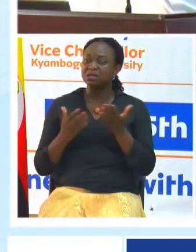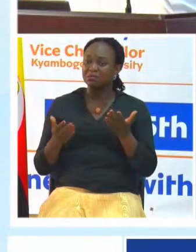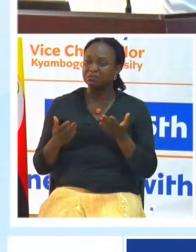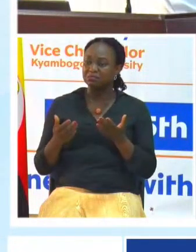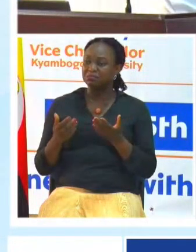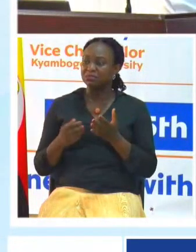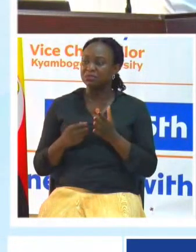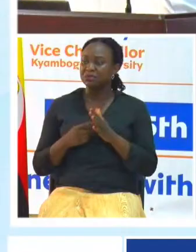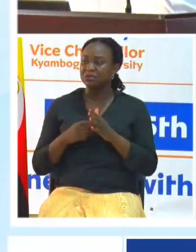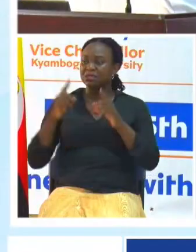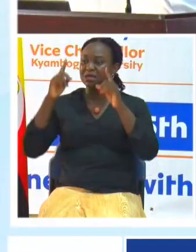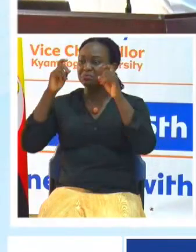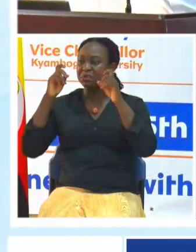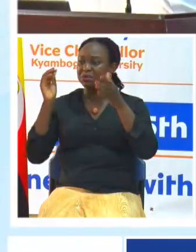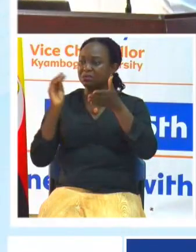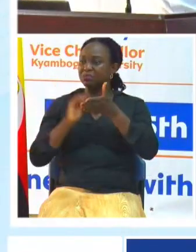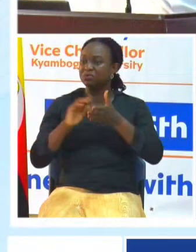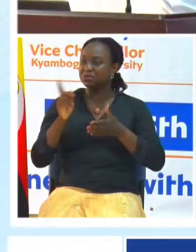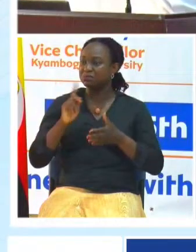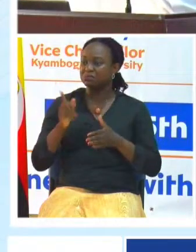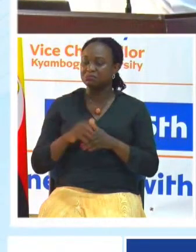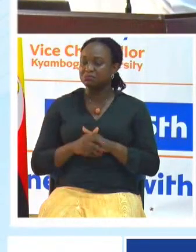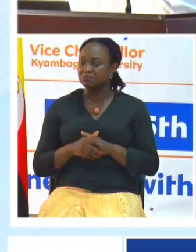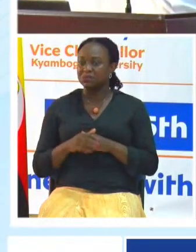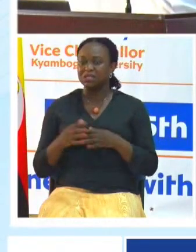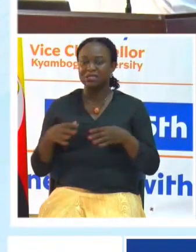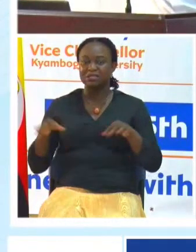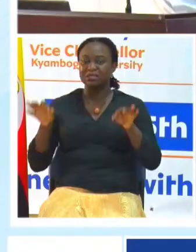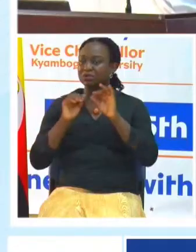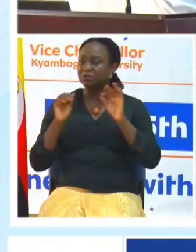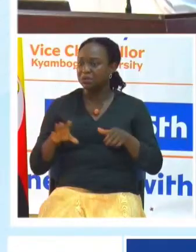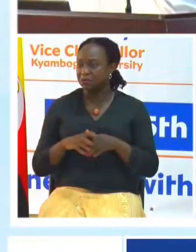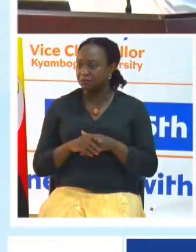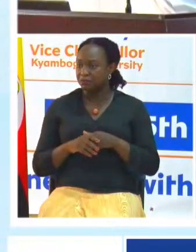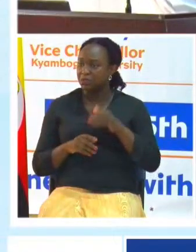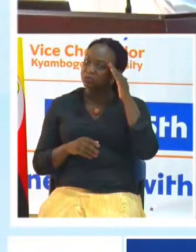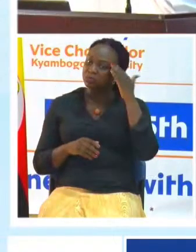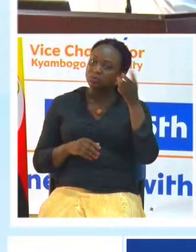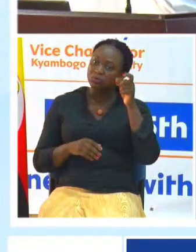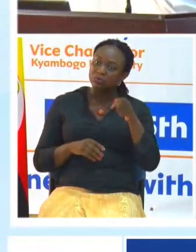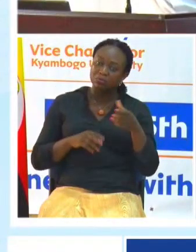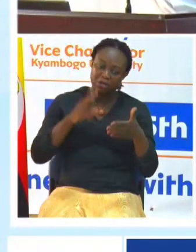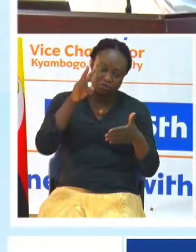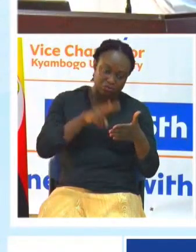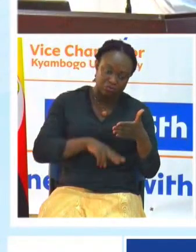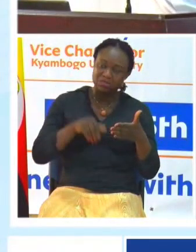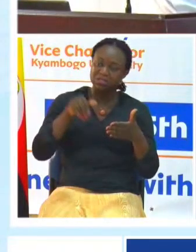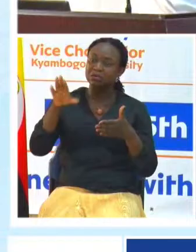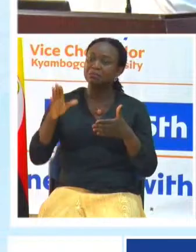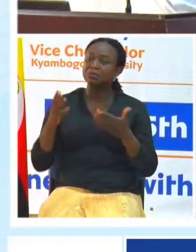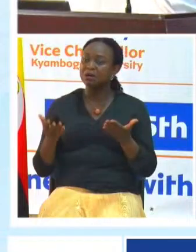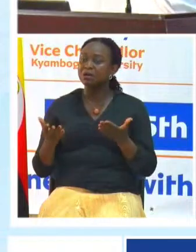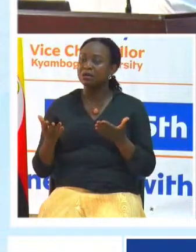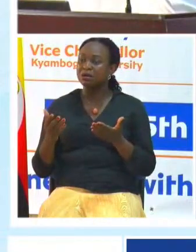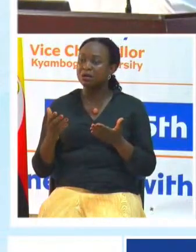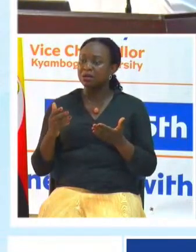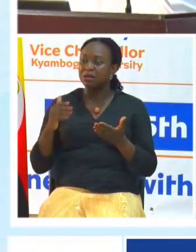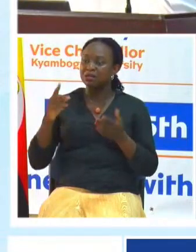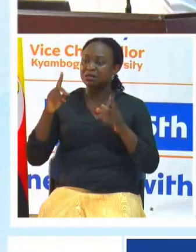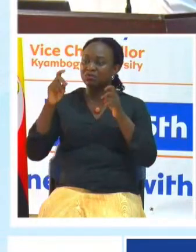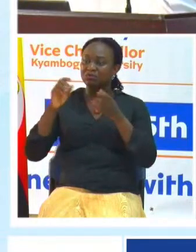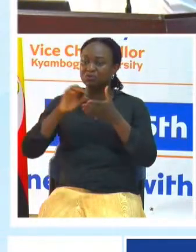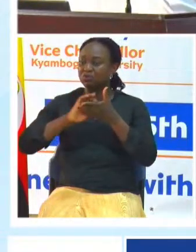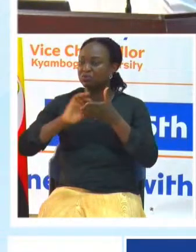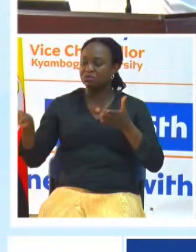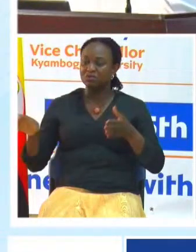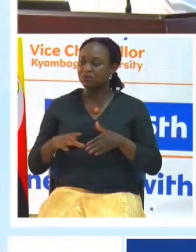your resume like your photo. It's not really necessary. You don't know who is going to be looking at your resume, okay? Just ignore that and don't